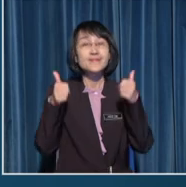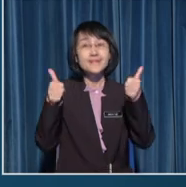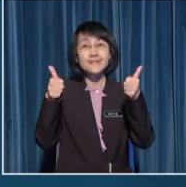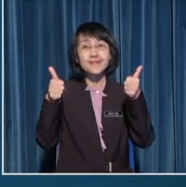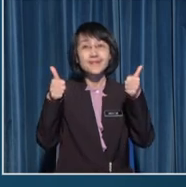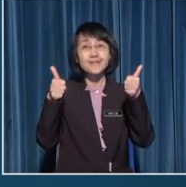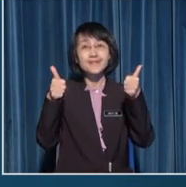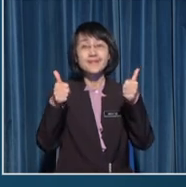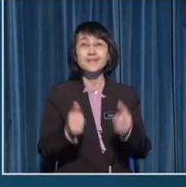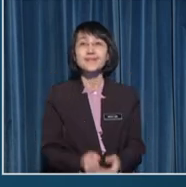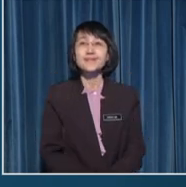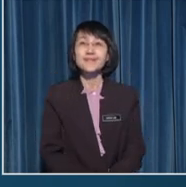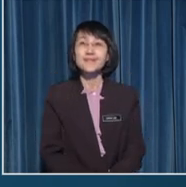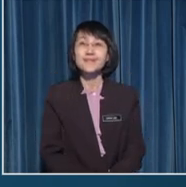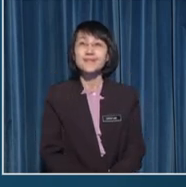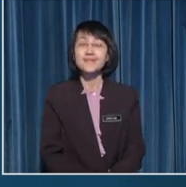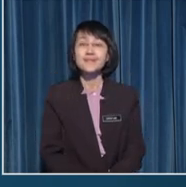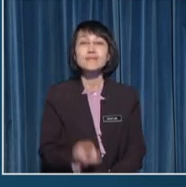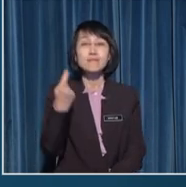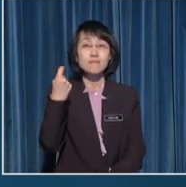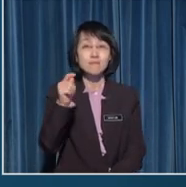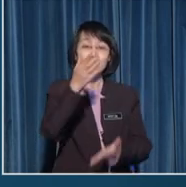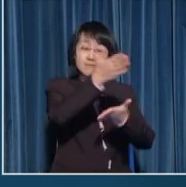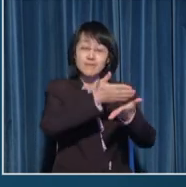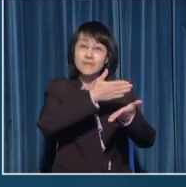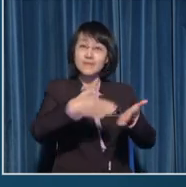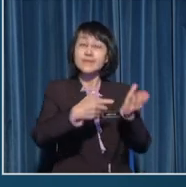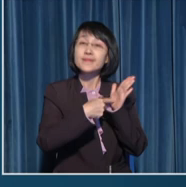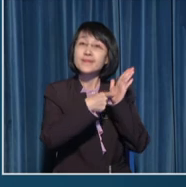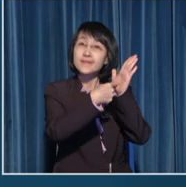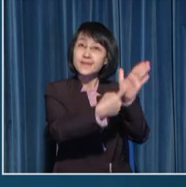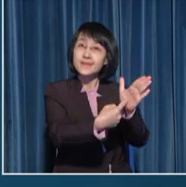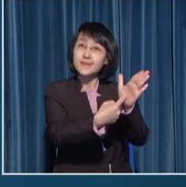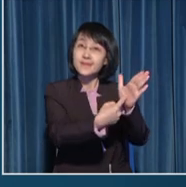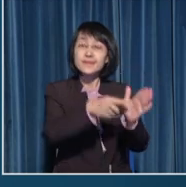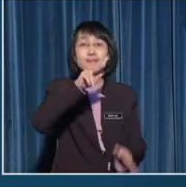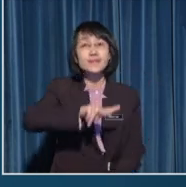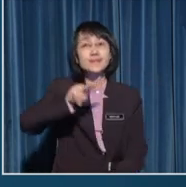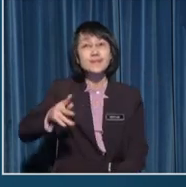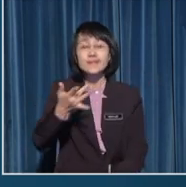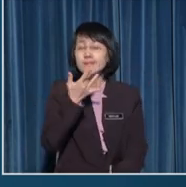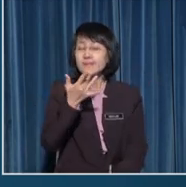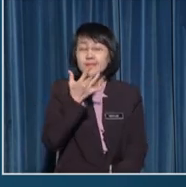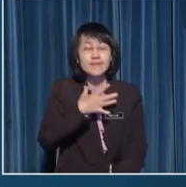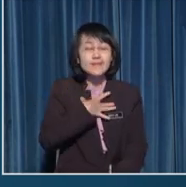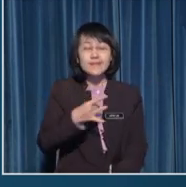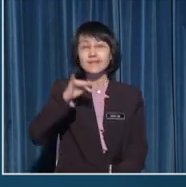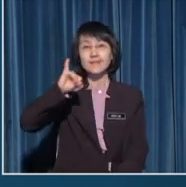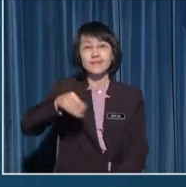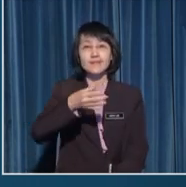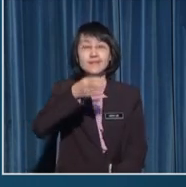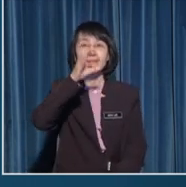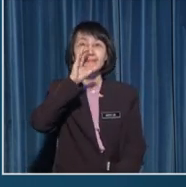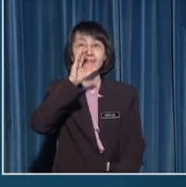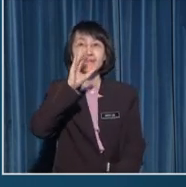good. The pie chart shows pupils' favorite juice.